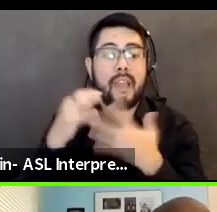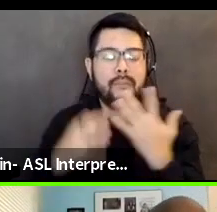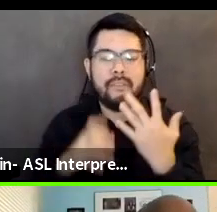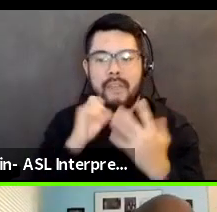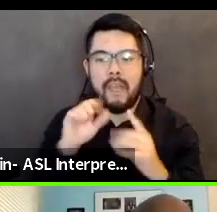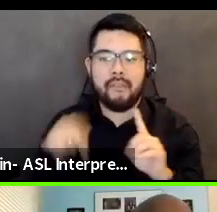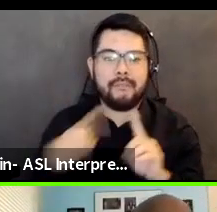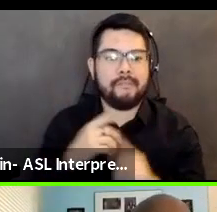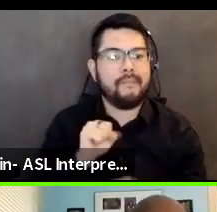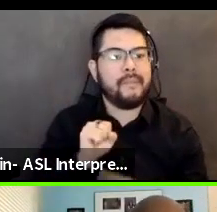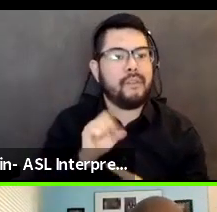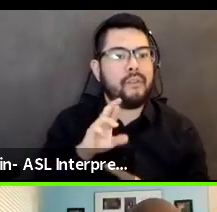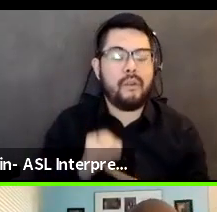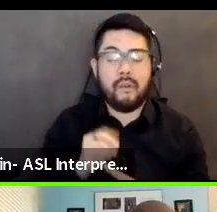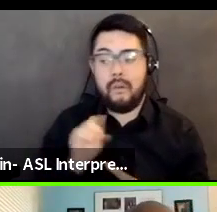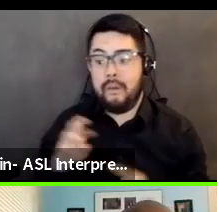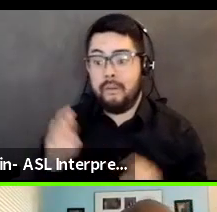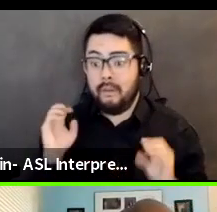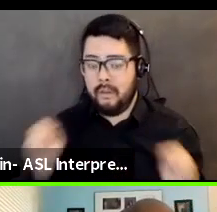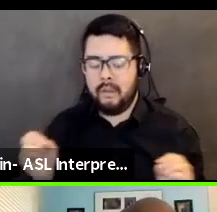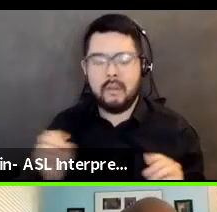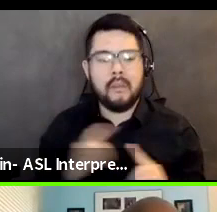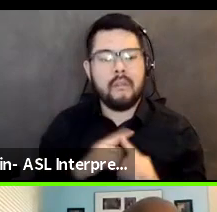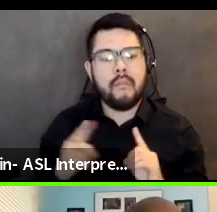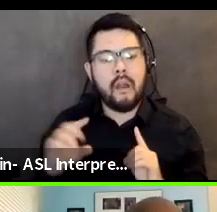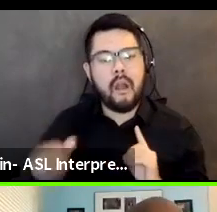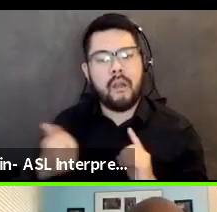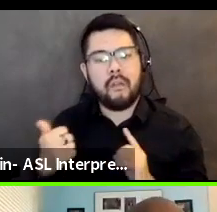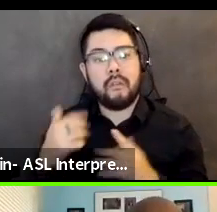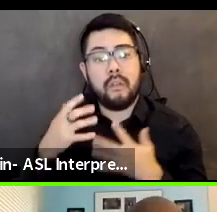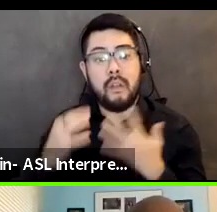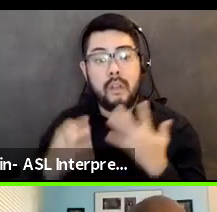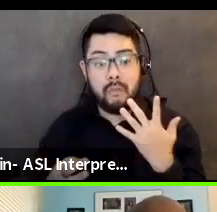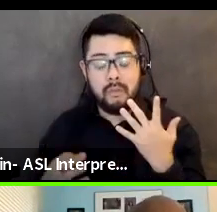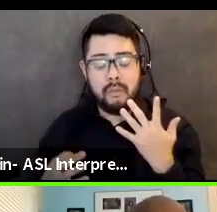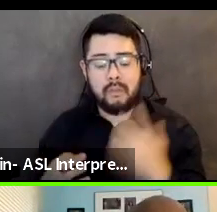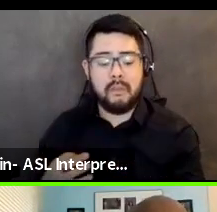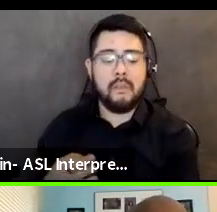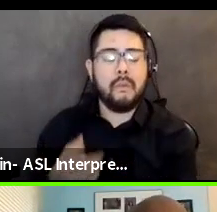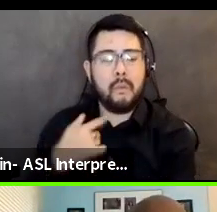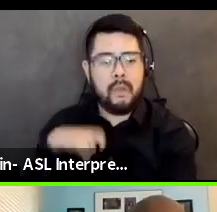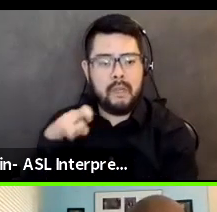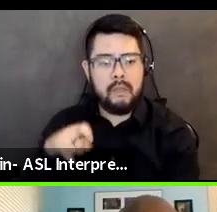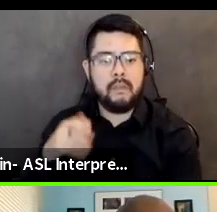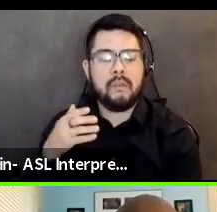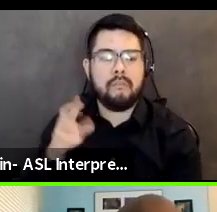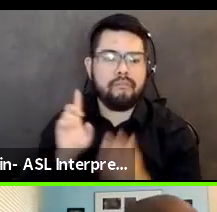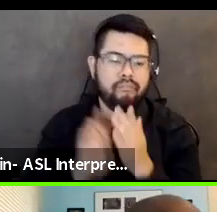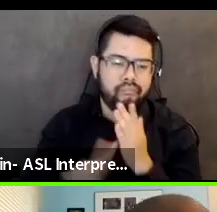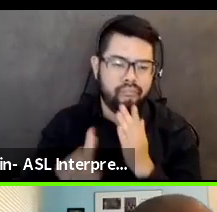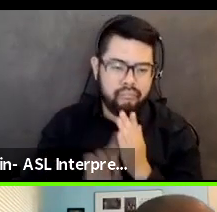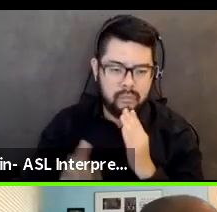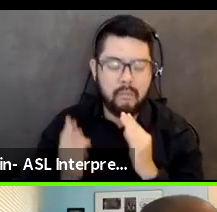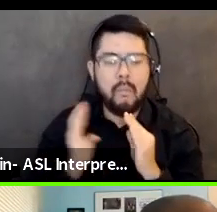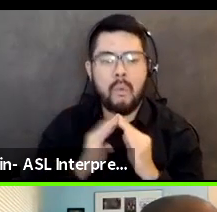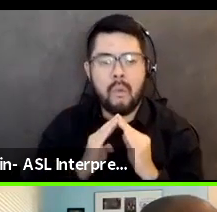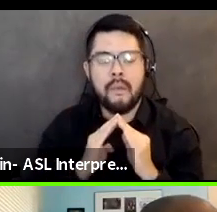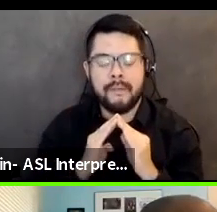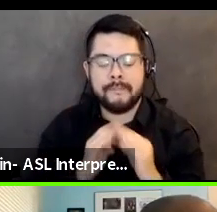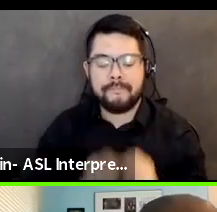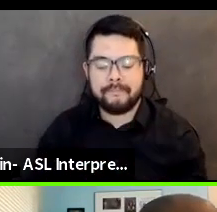sro or nothing at all but there's some other alternatives plans to be looked at and researched you know